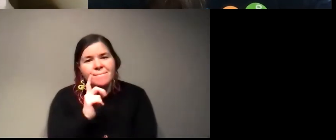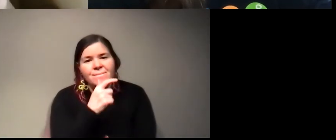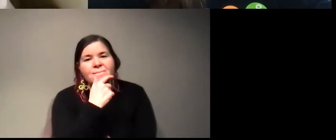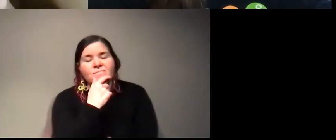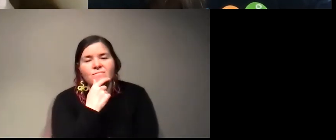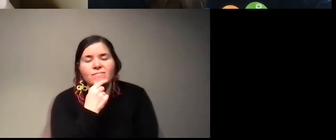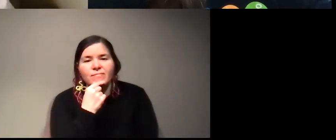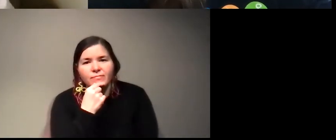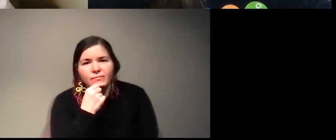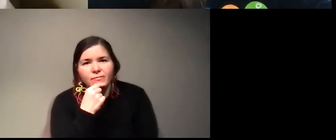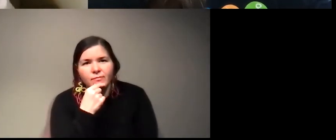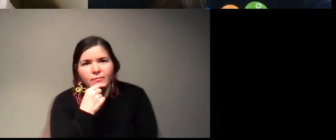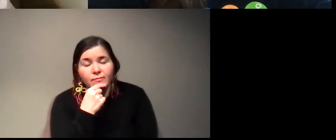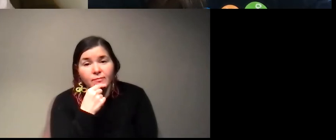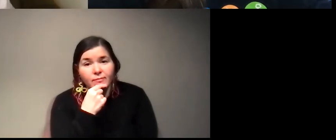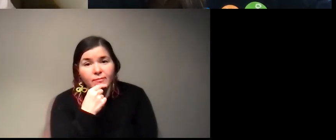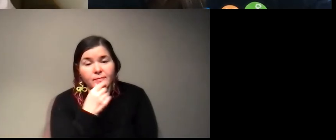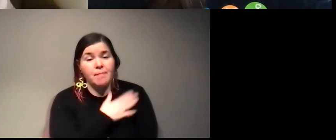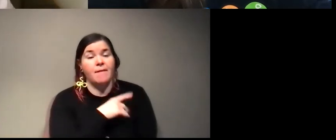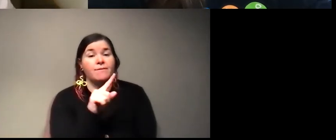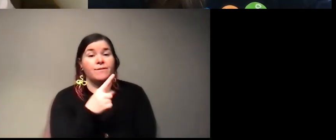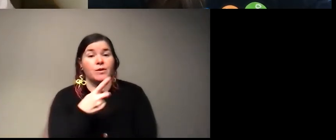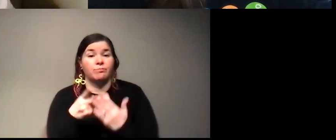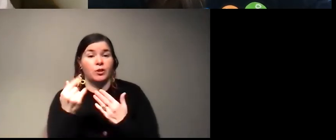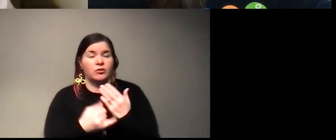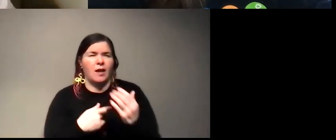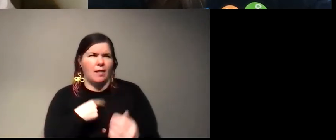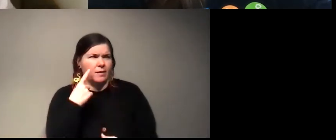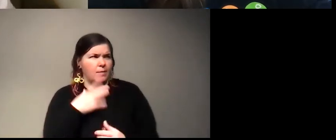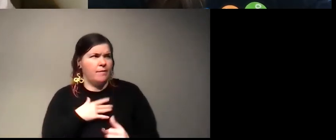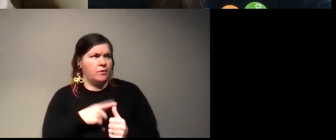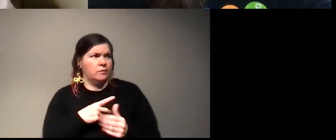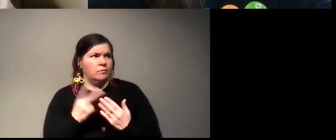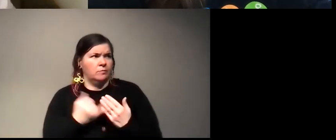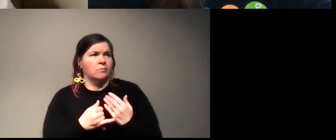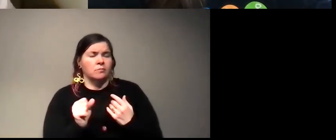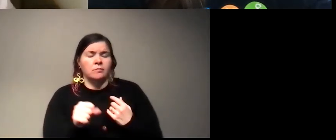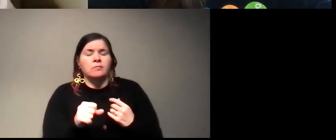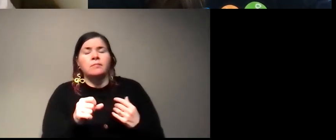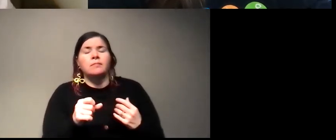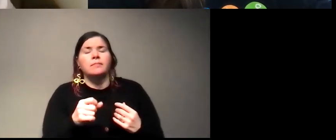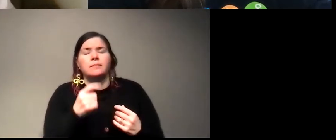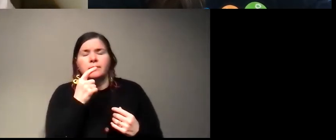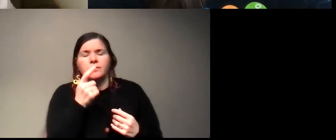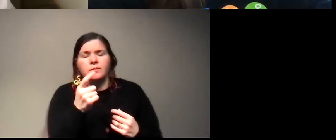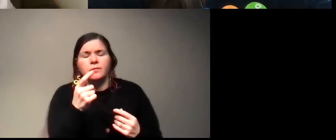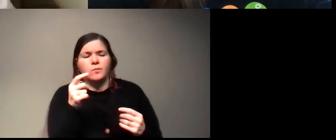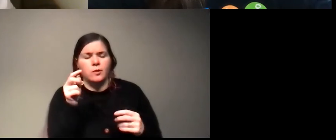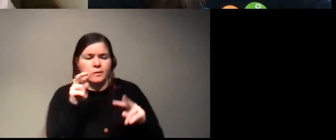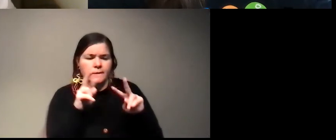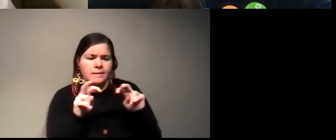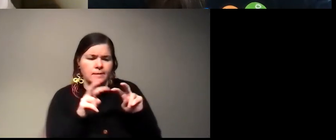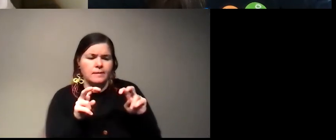question. So my first project, I think it was my first project that we were interested in looking